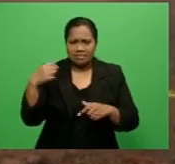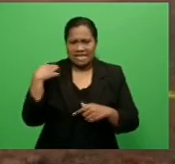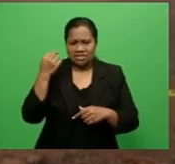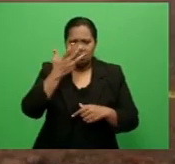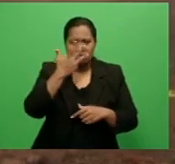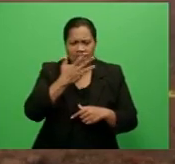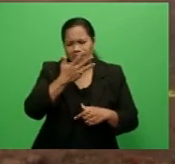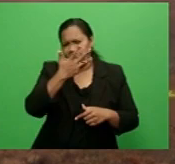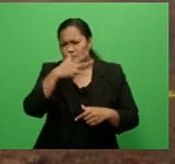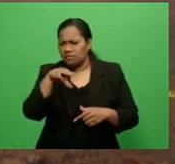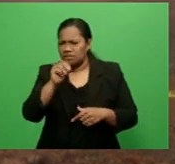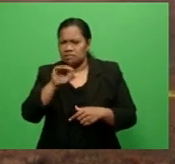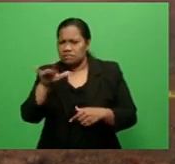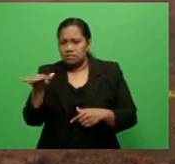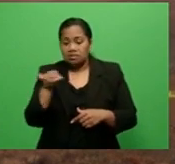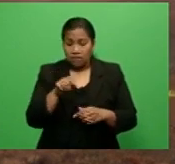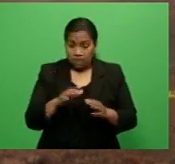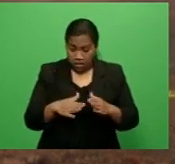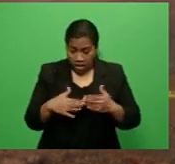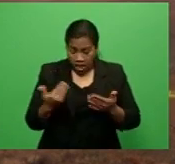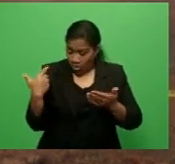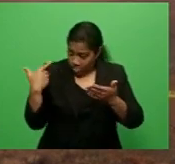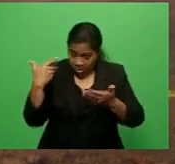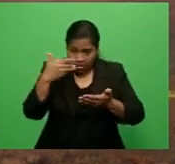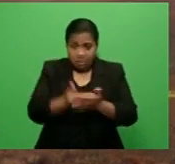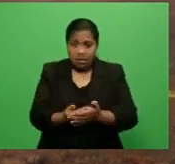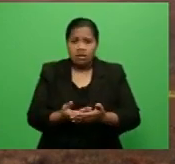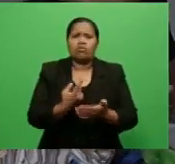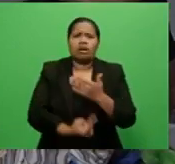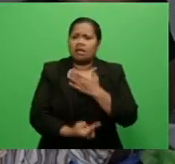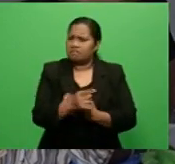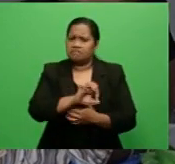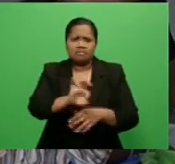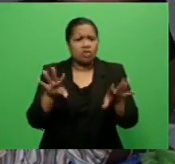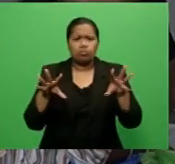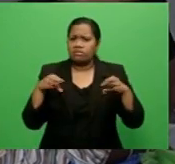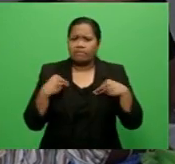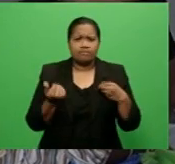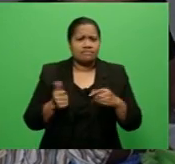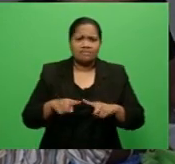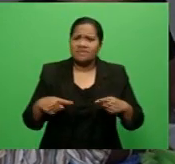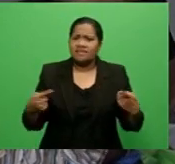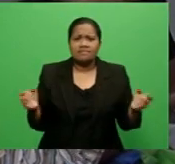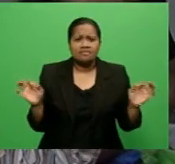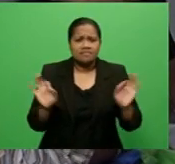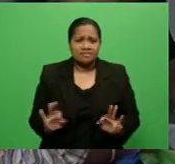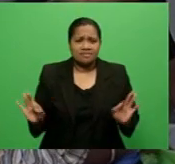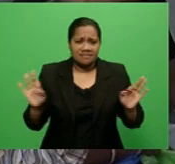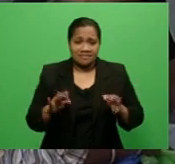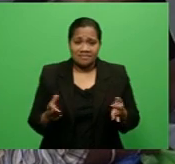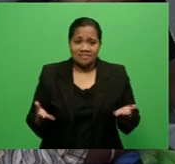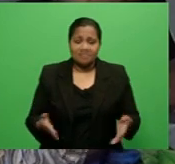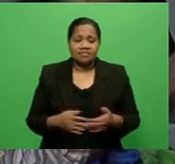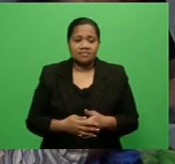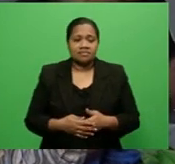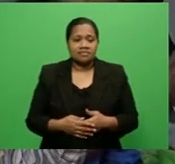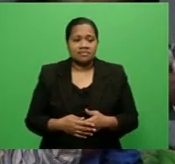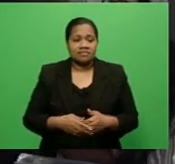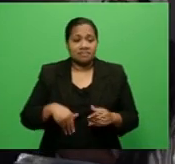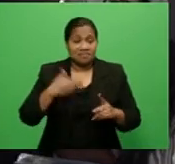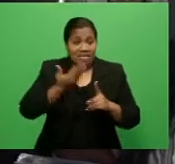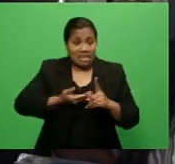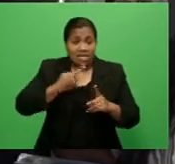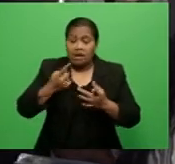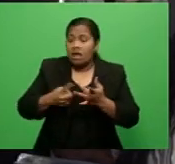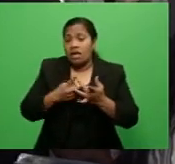this date, they have not received any correspondence. Shandil says another concern is that people